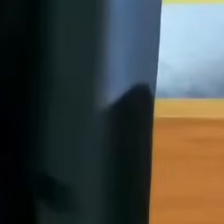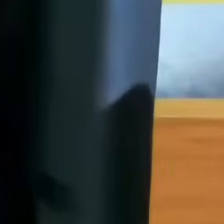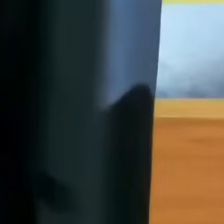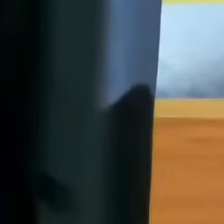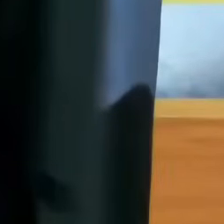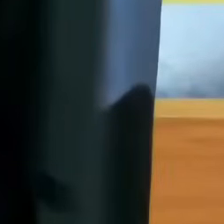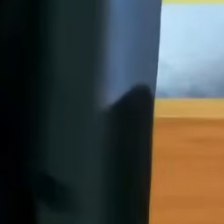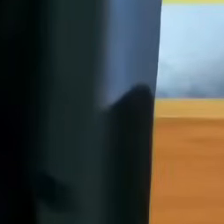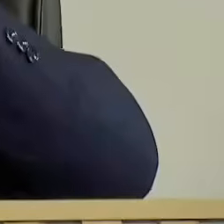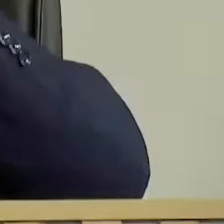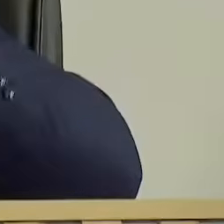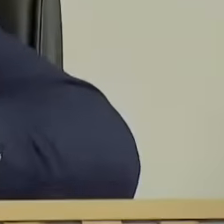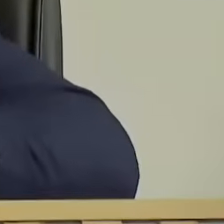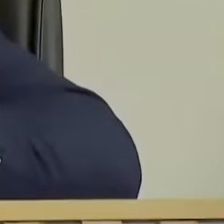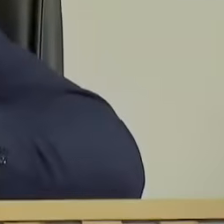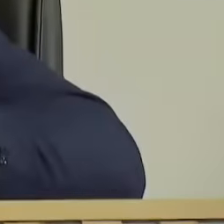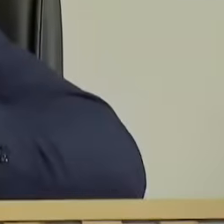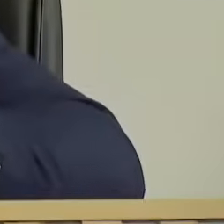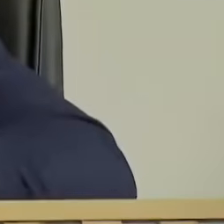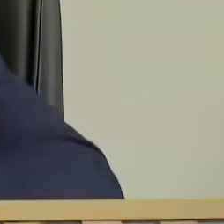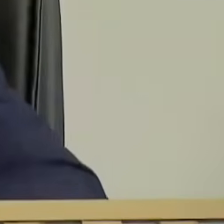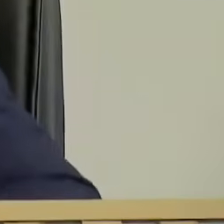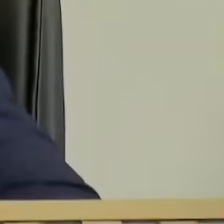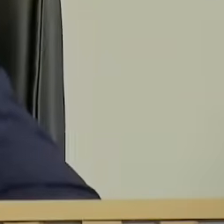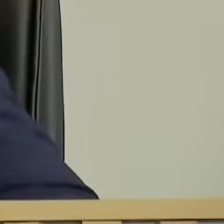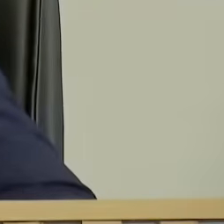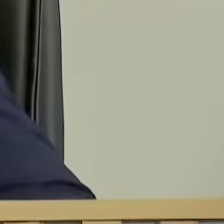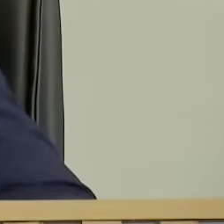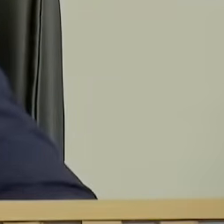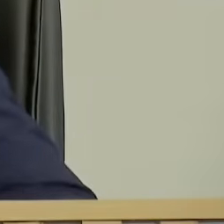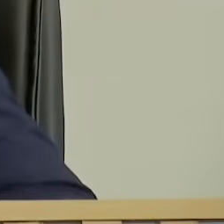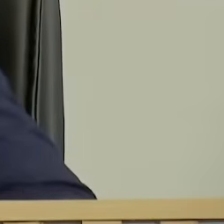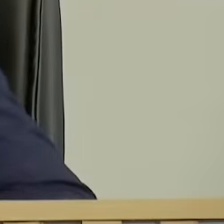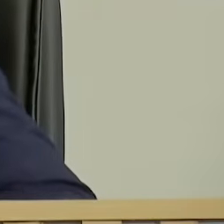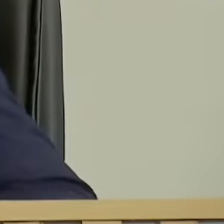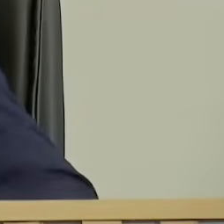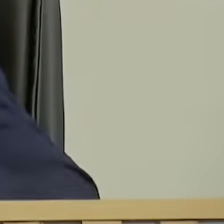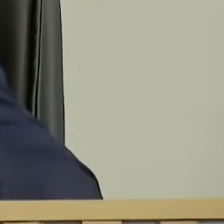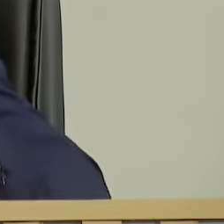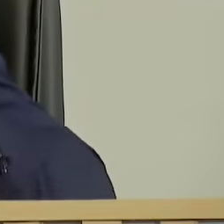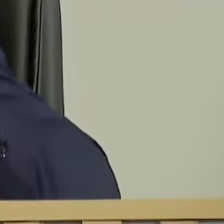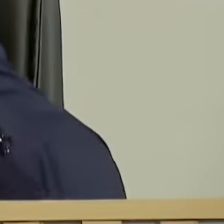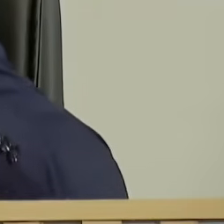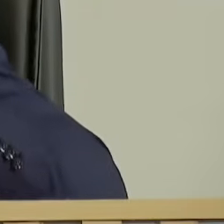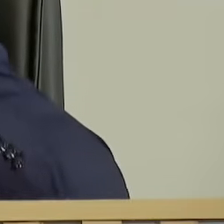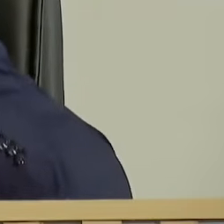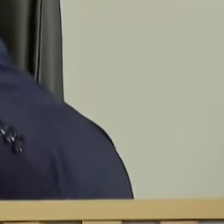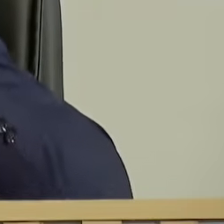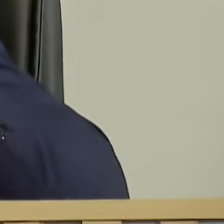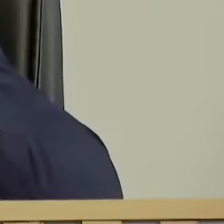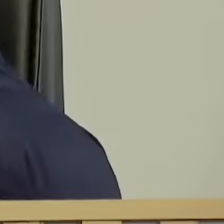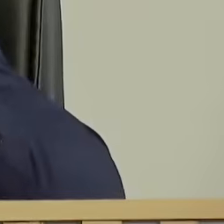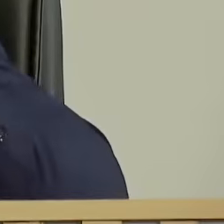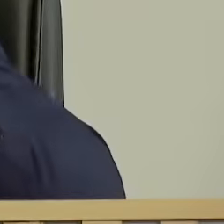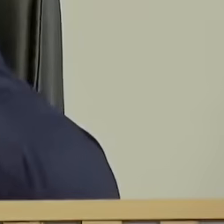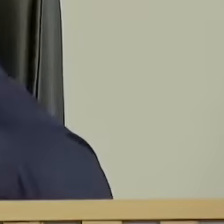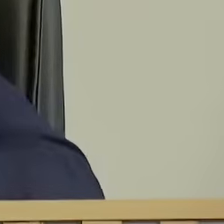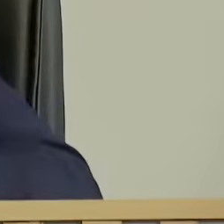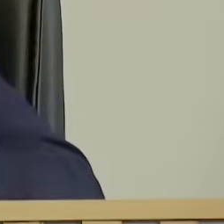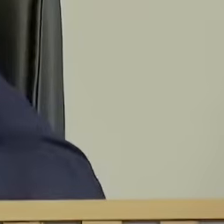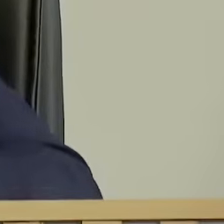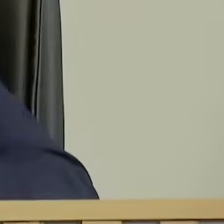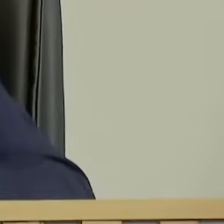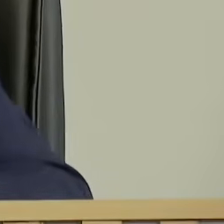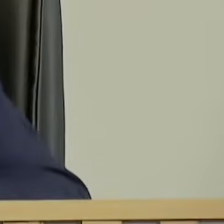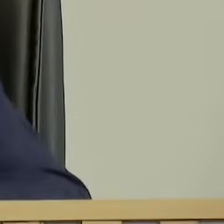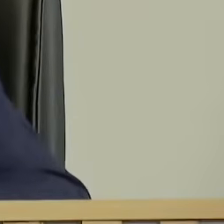not involved in what the political task team is doing. The way the political task team was directed